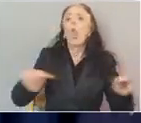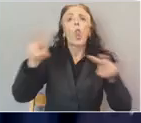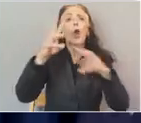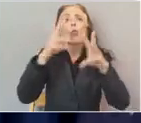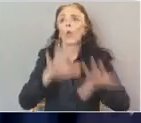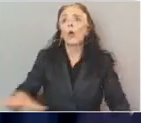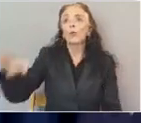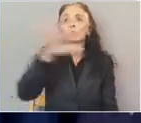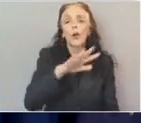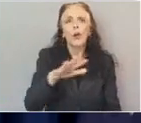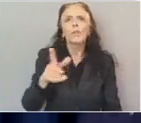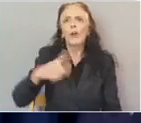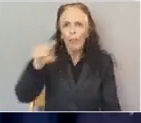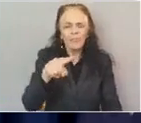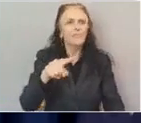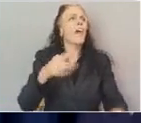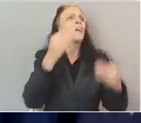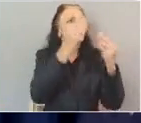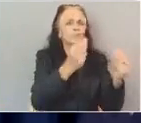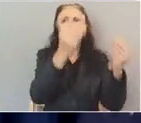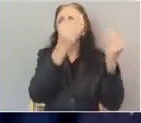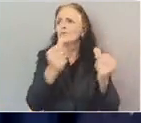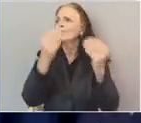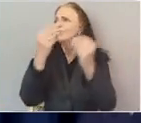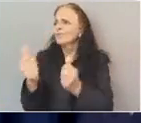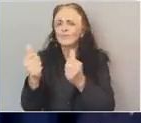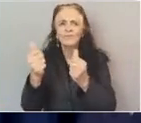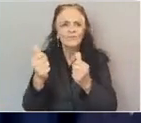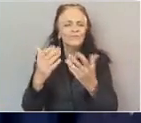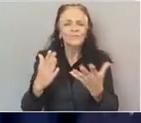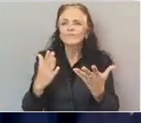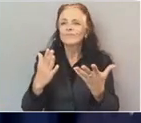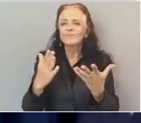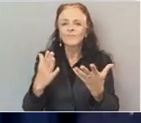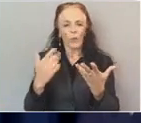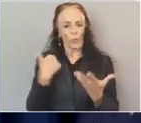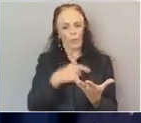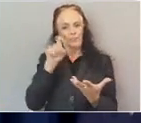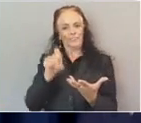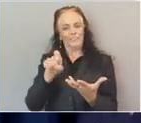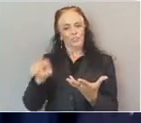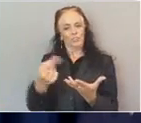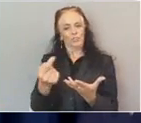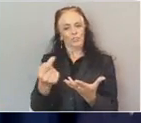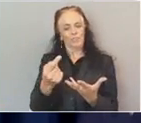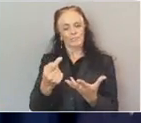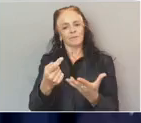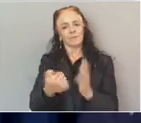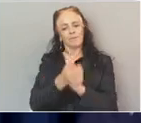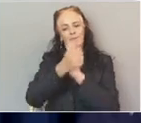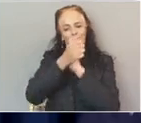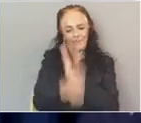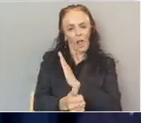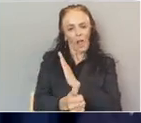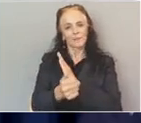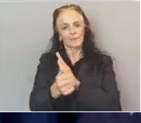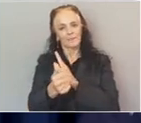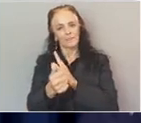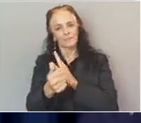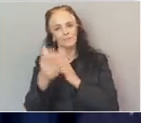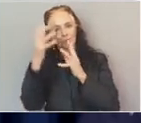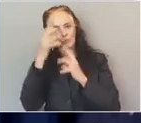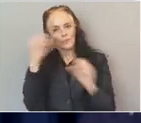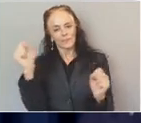needed, guys, all we needed was a competent president. One who was willing to